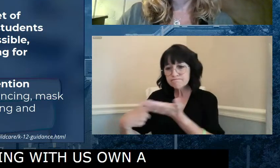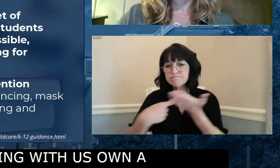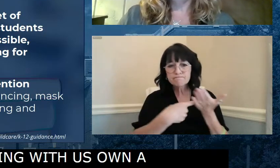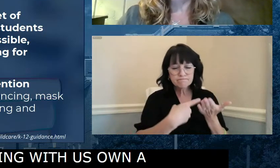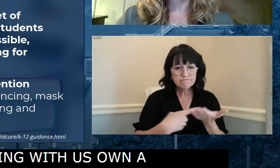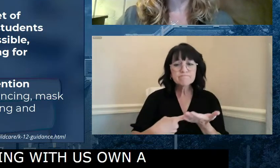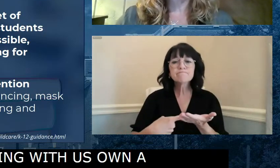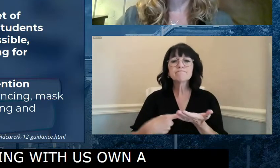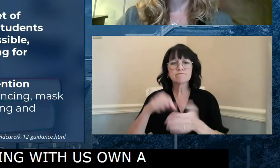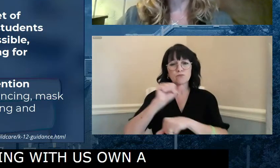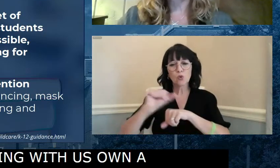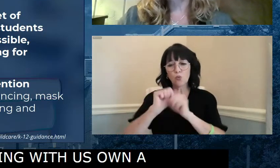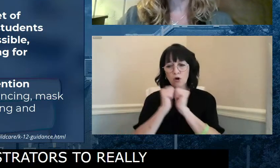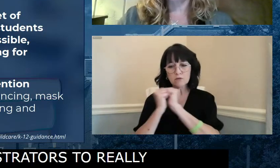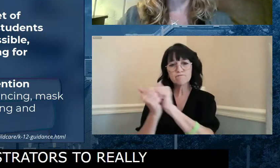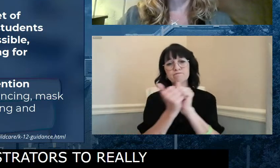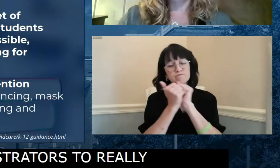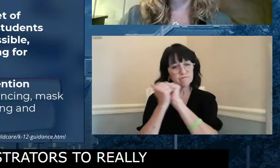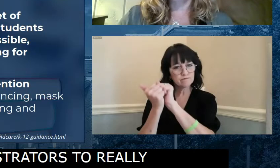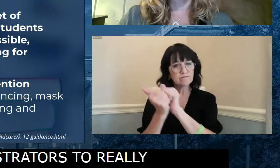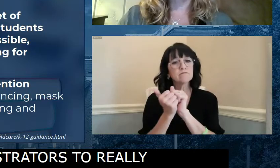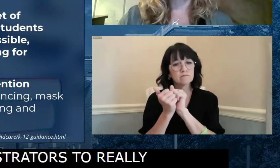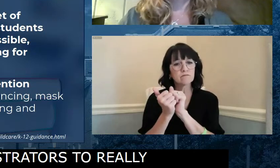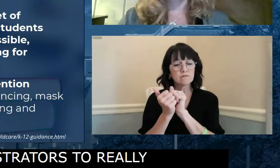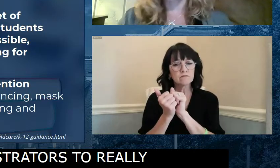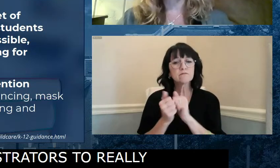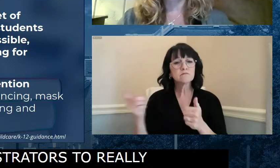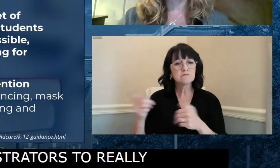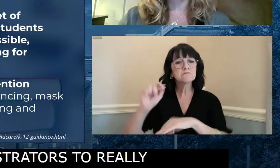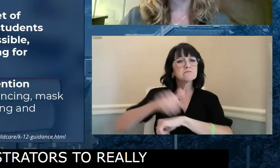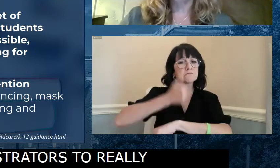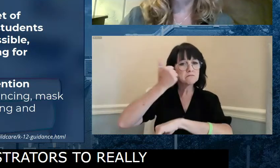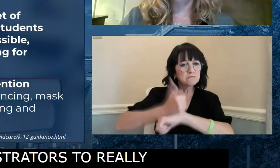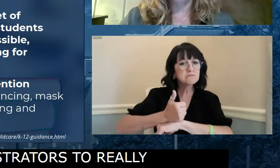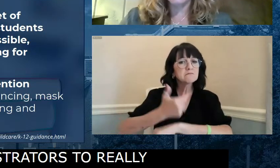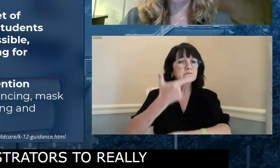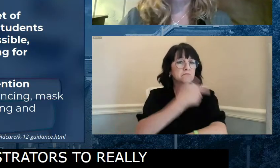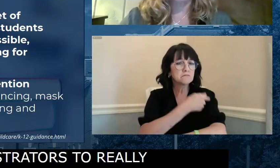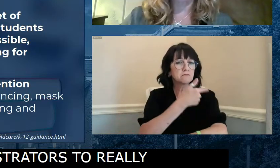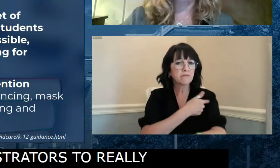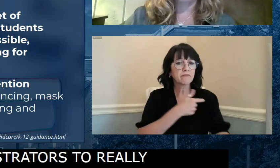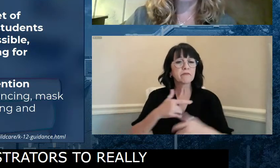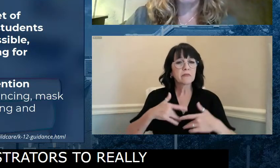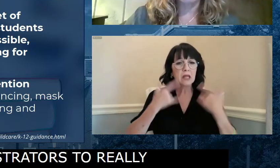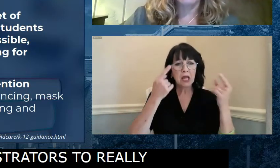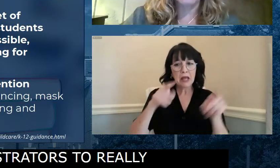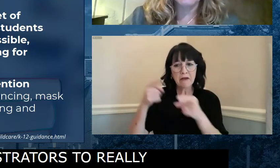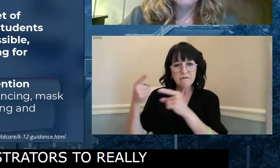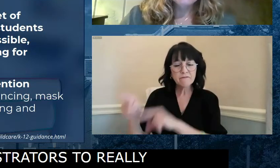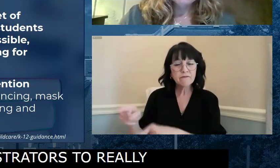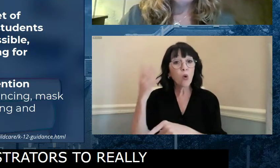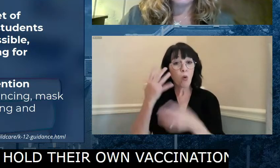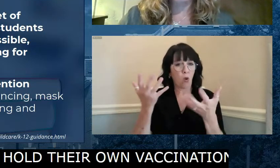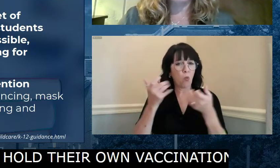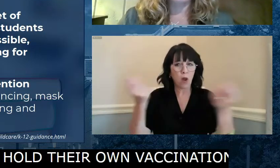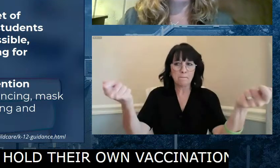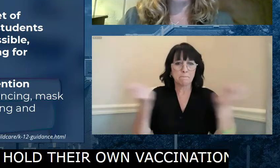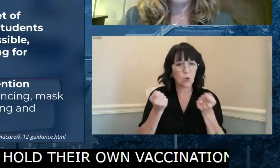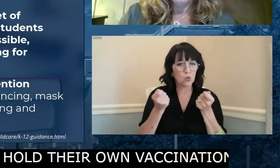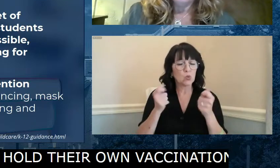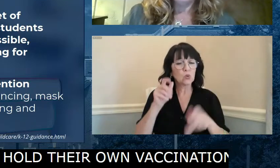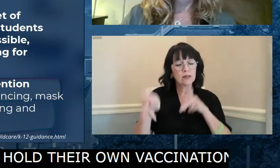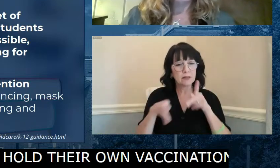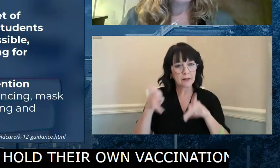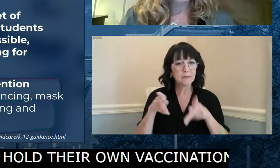encourage vaccination events, to hold their own vaccination events, as well as to promote community